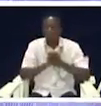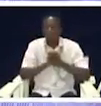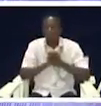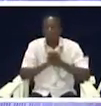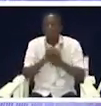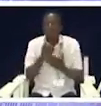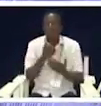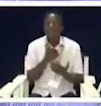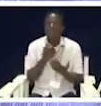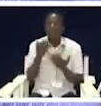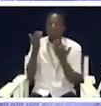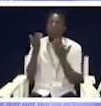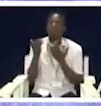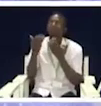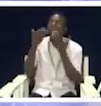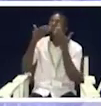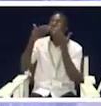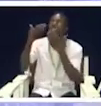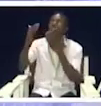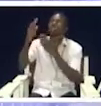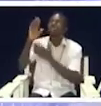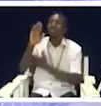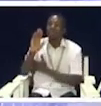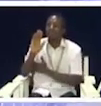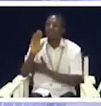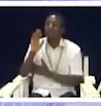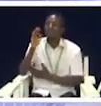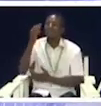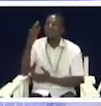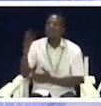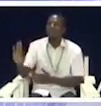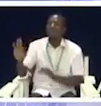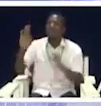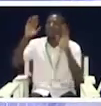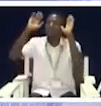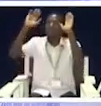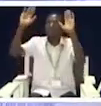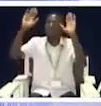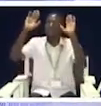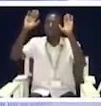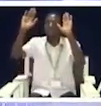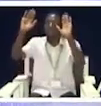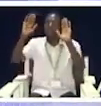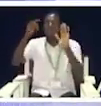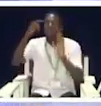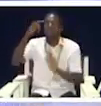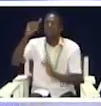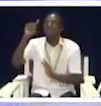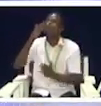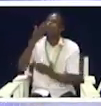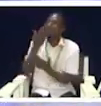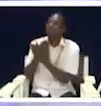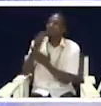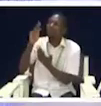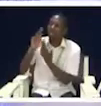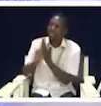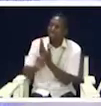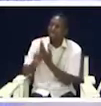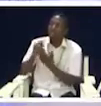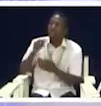I want to thank God of wonders for his goodness in my life and that of my